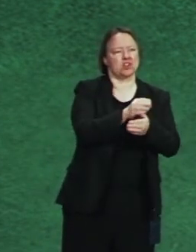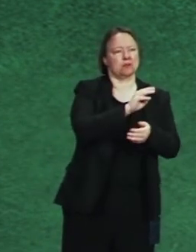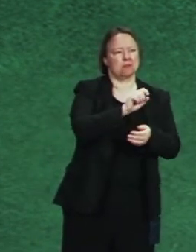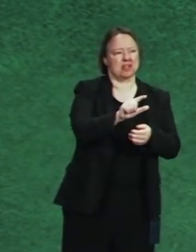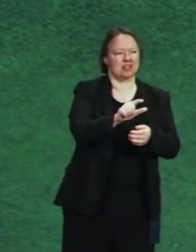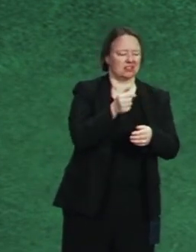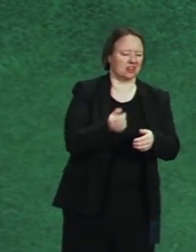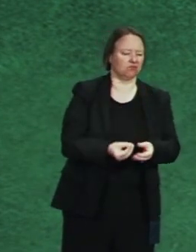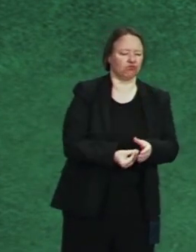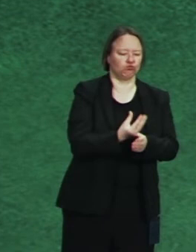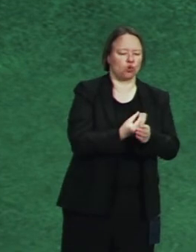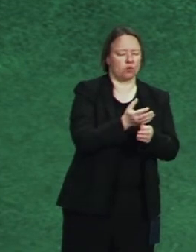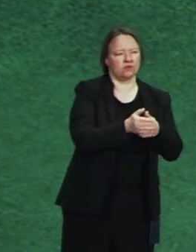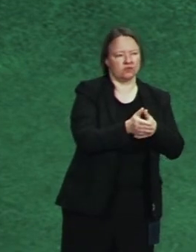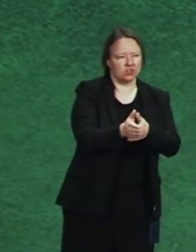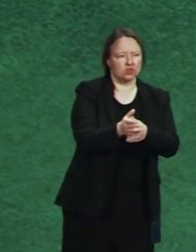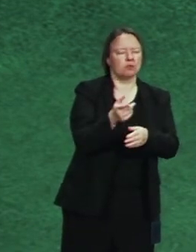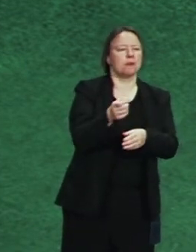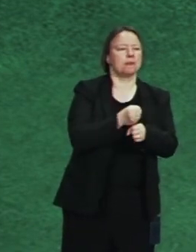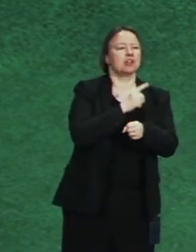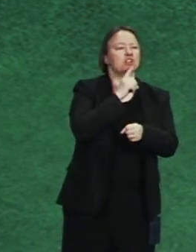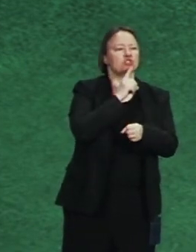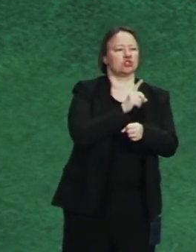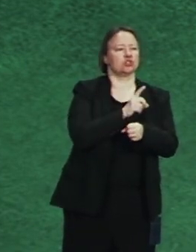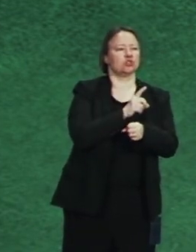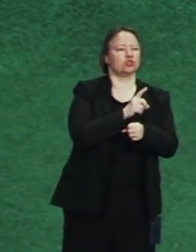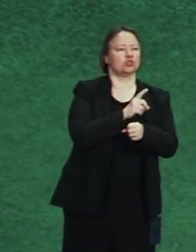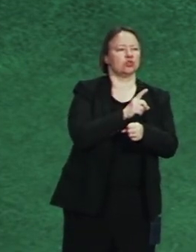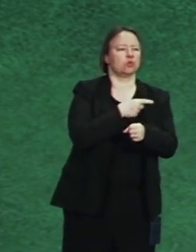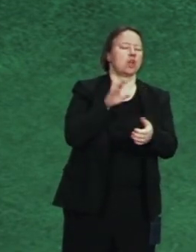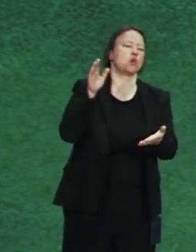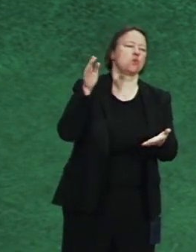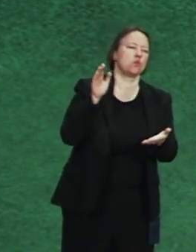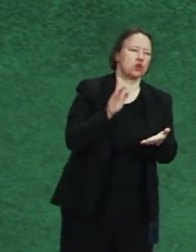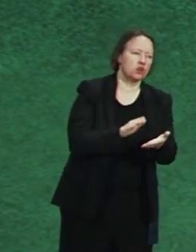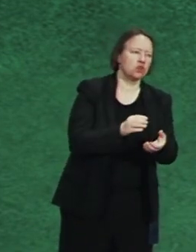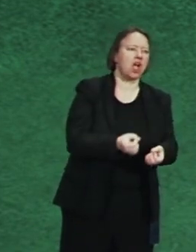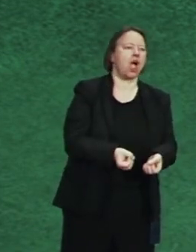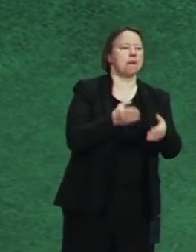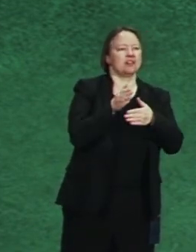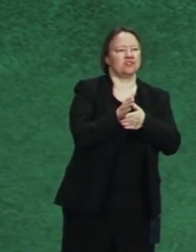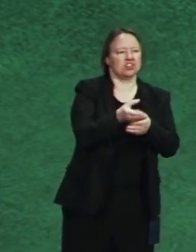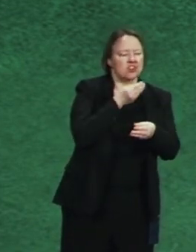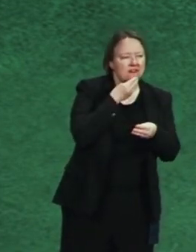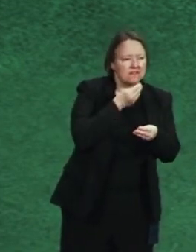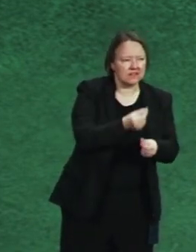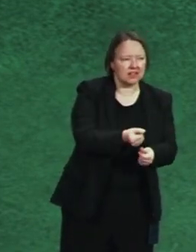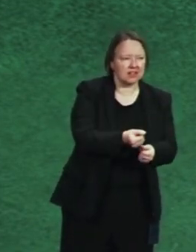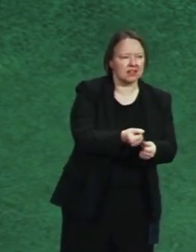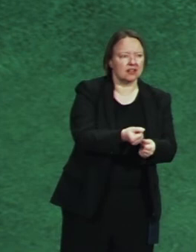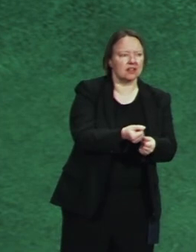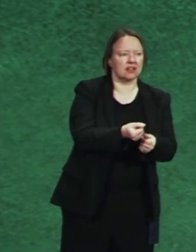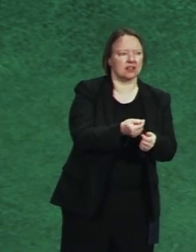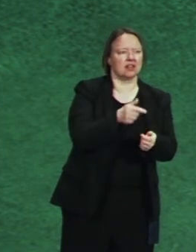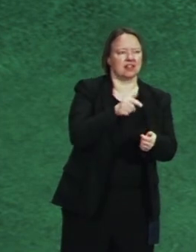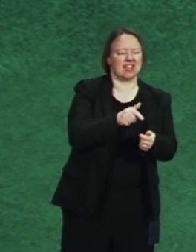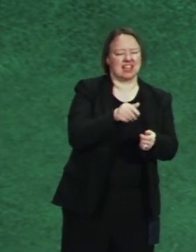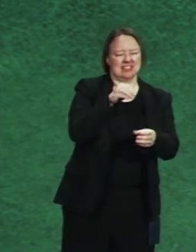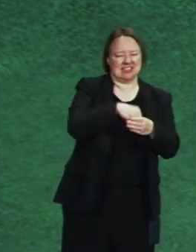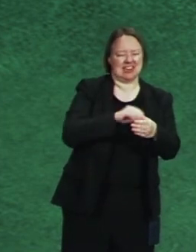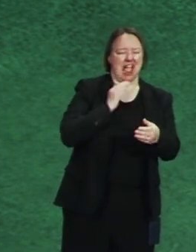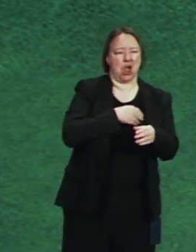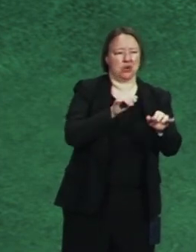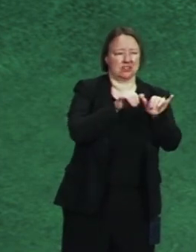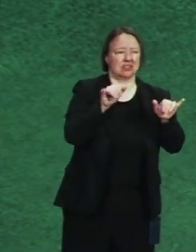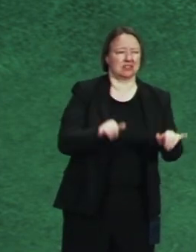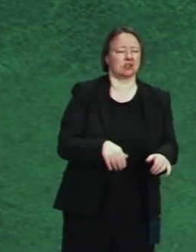fish, but I want to make sure we reduce the amount of fish feed, external fish feed that is being brought into our system.